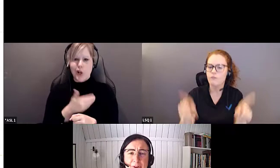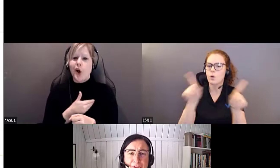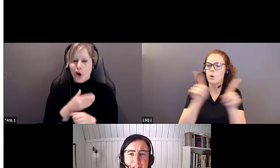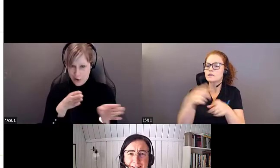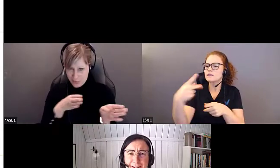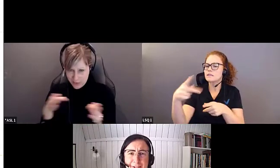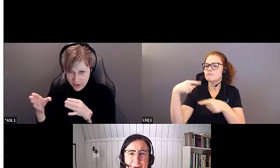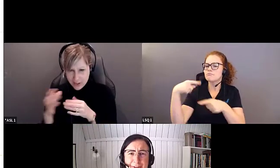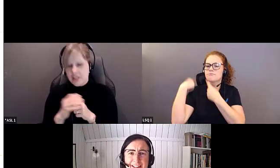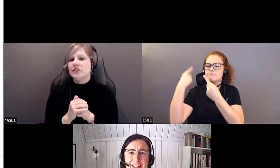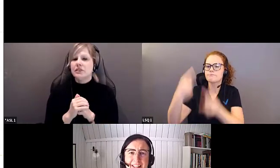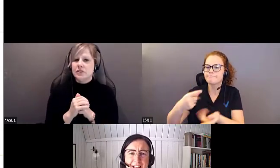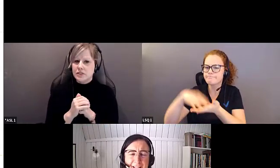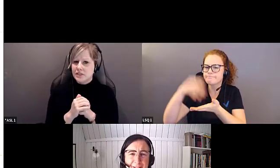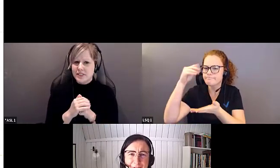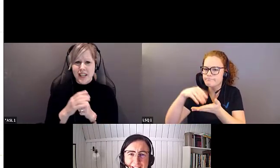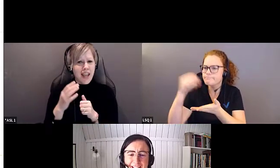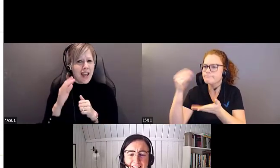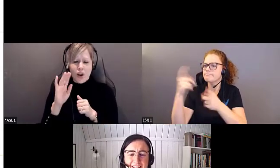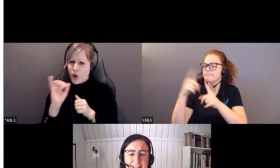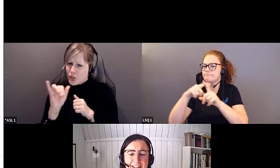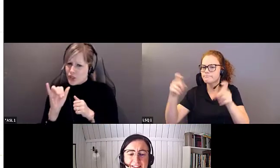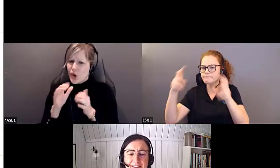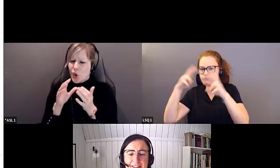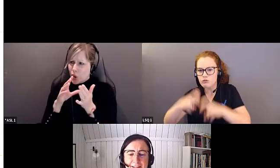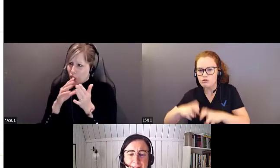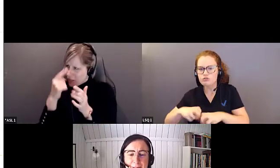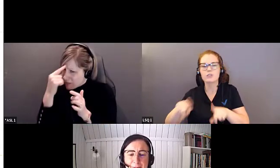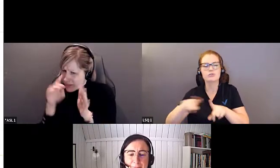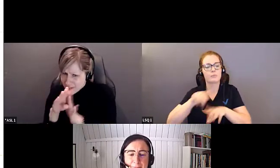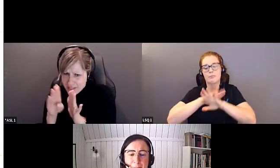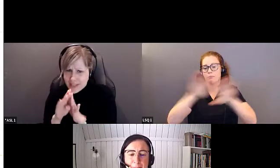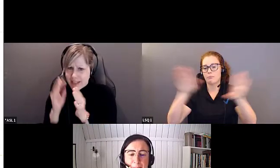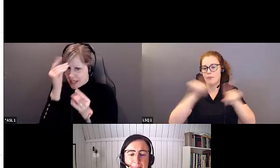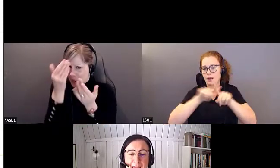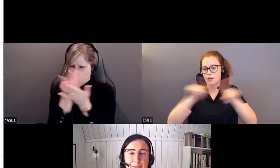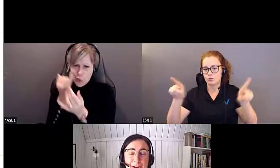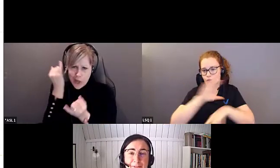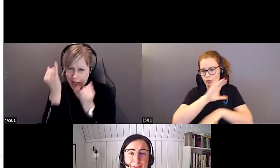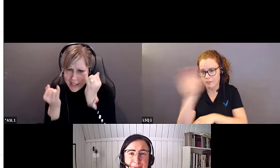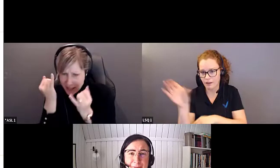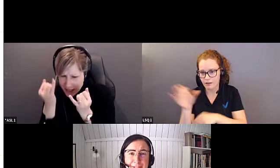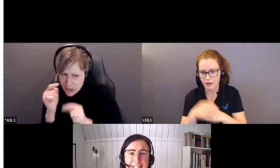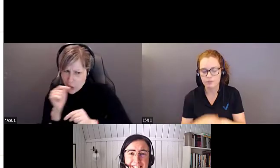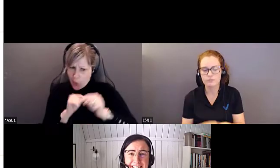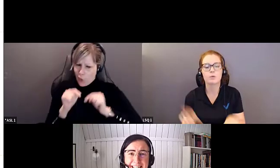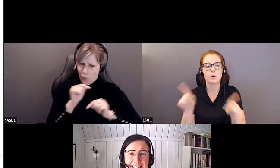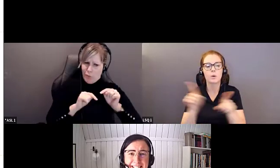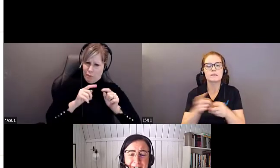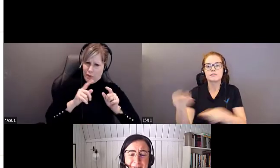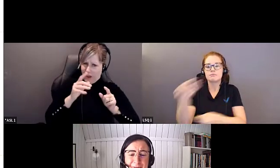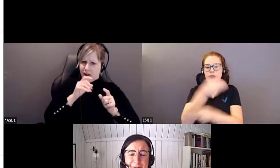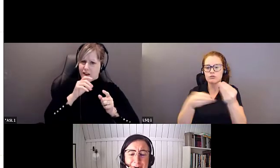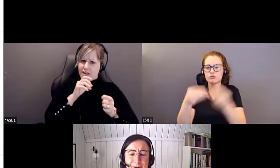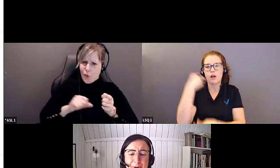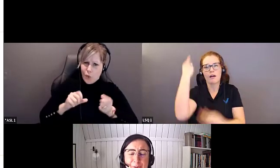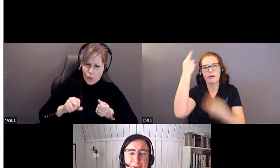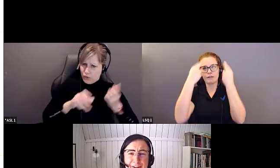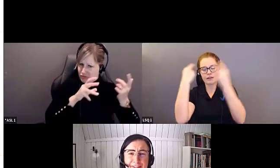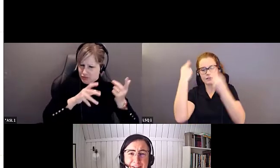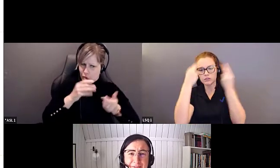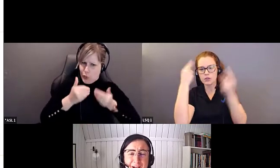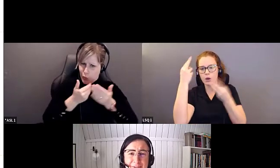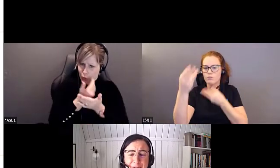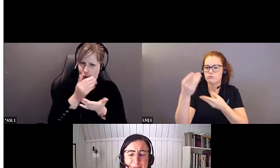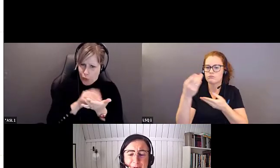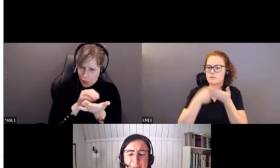reflects emerging learning, unlearning, and thinking. I'm grateful for Denise and for her